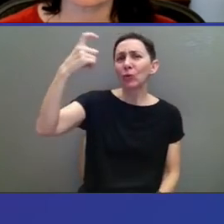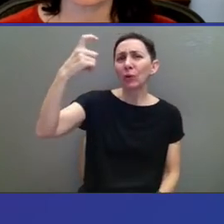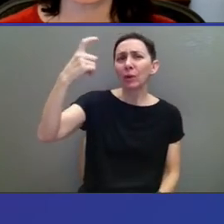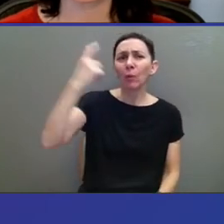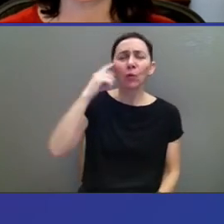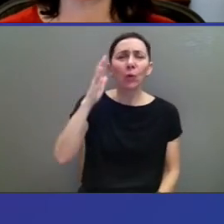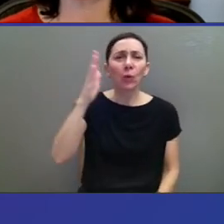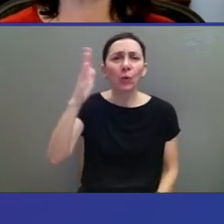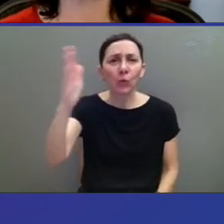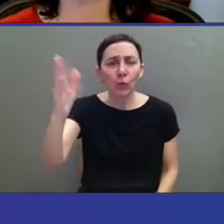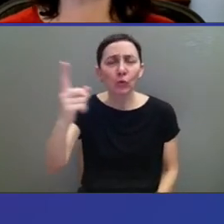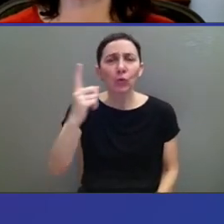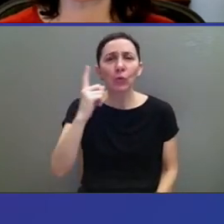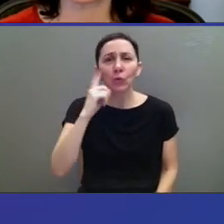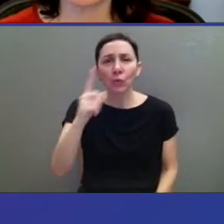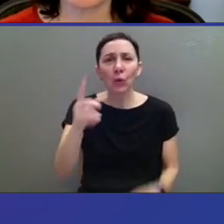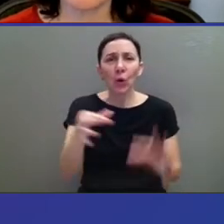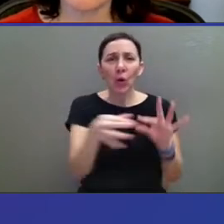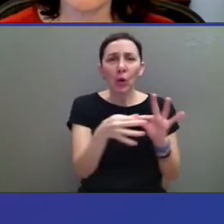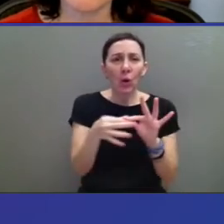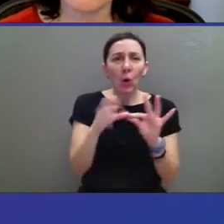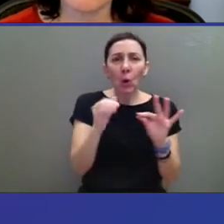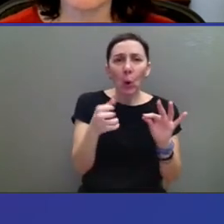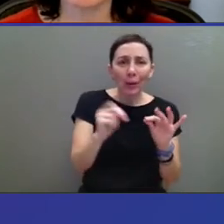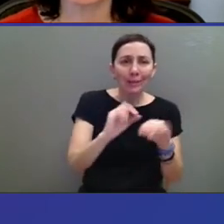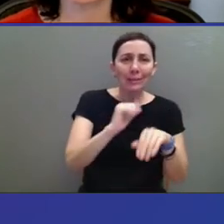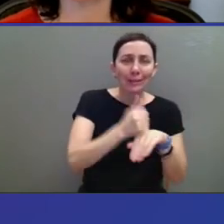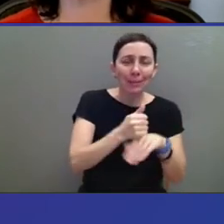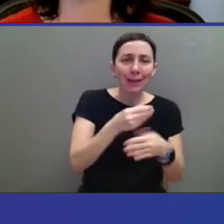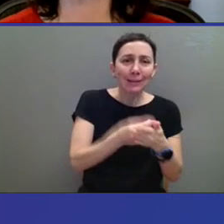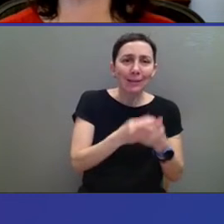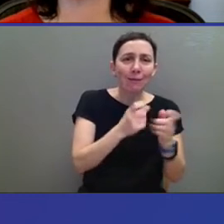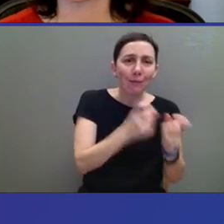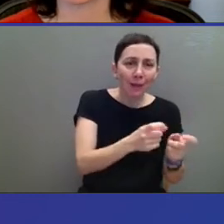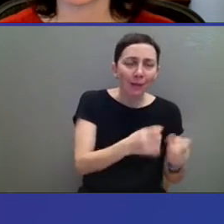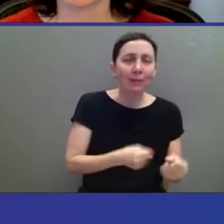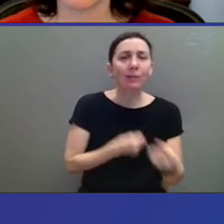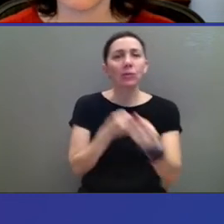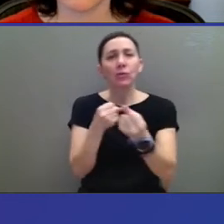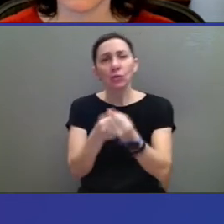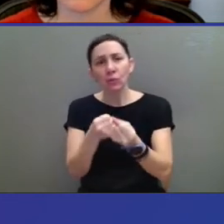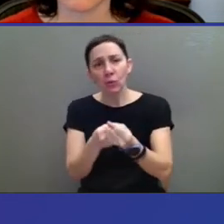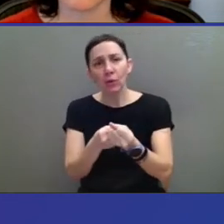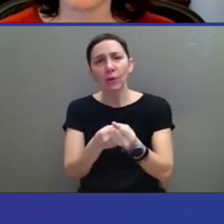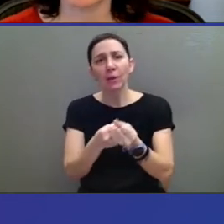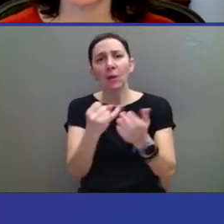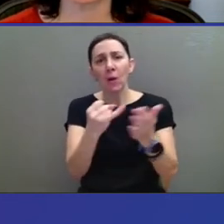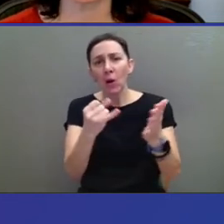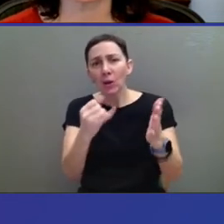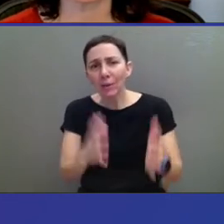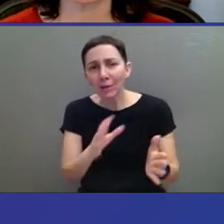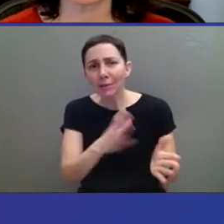coalition-based funding, supporting artists, supporting institutions?